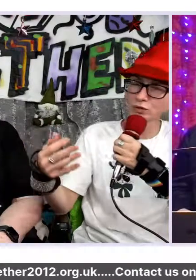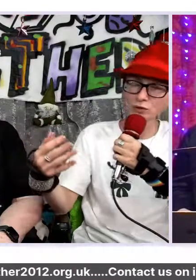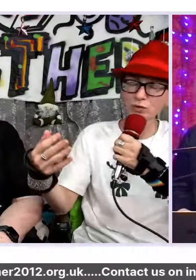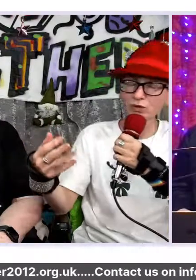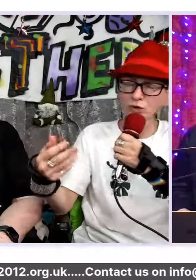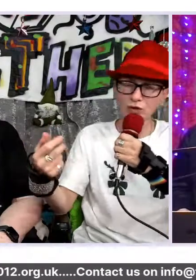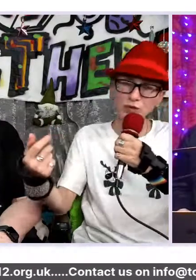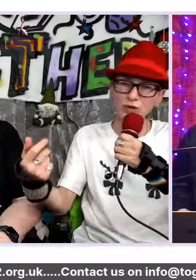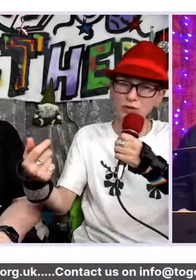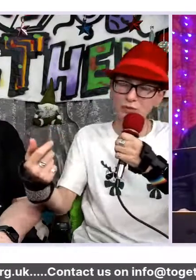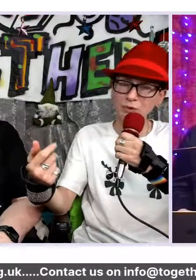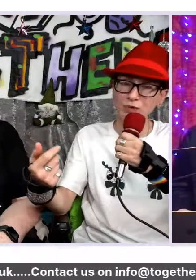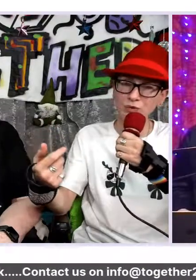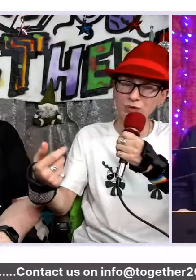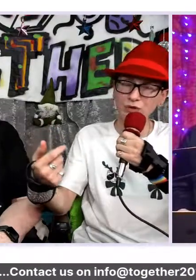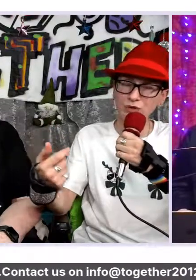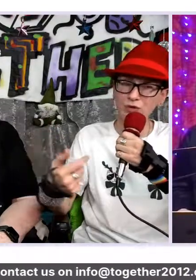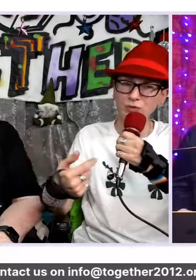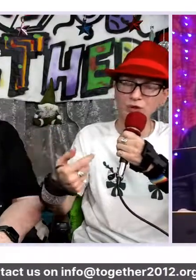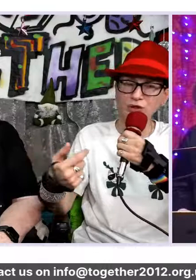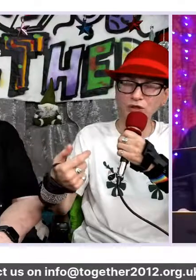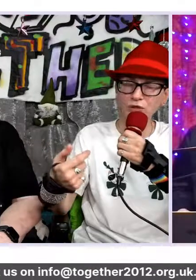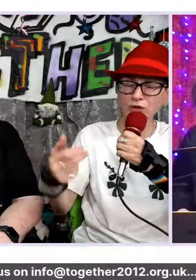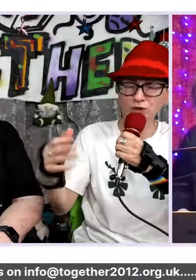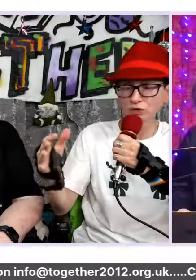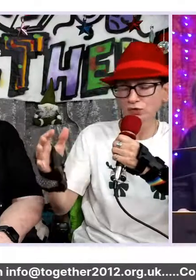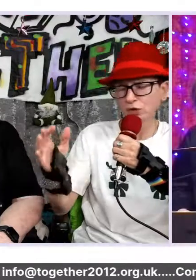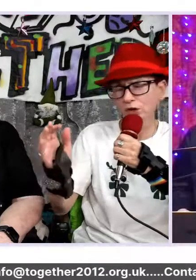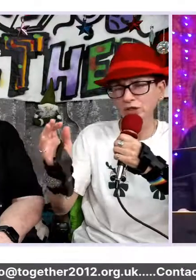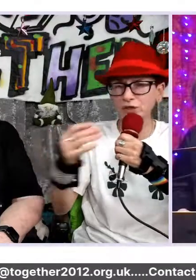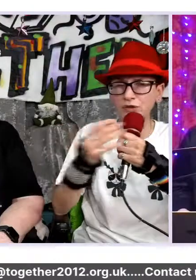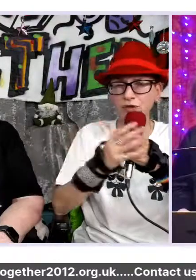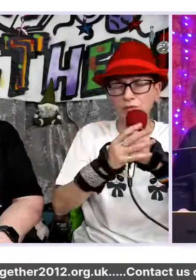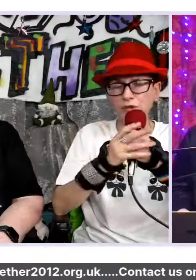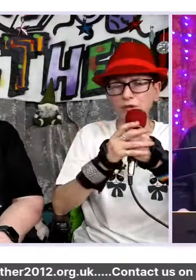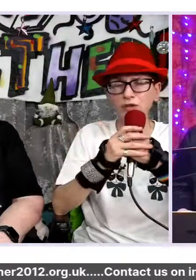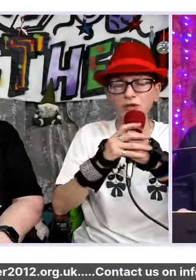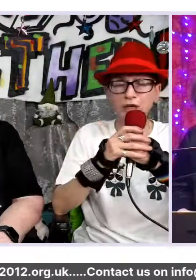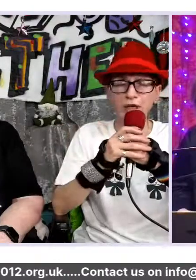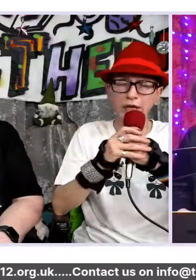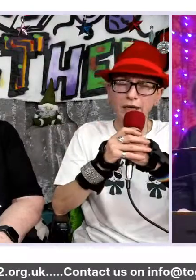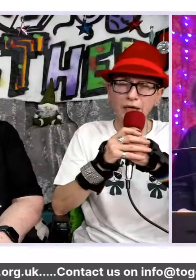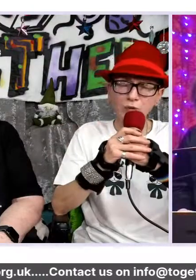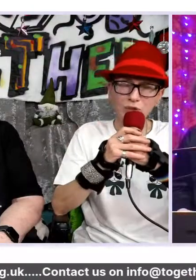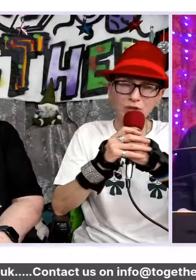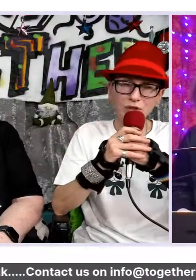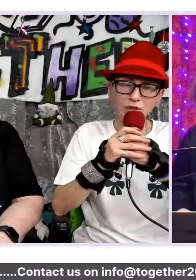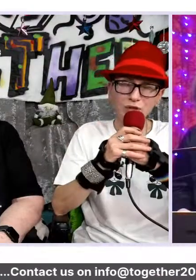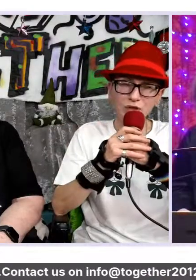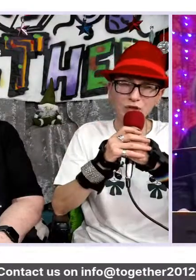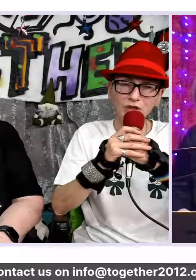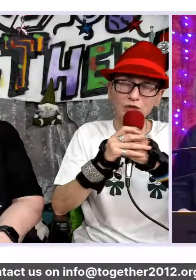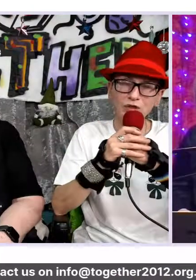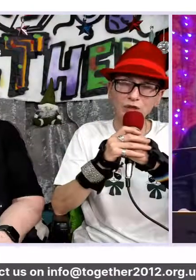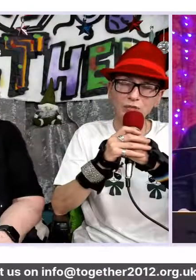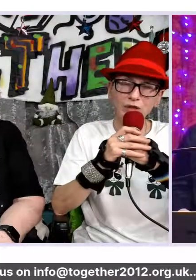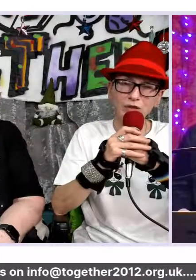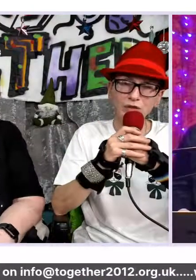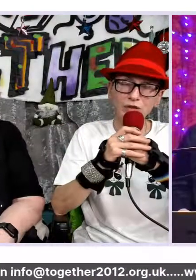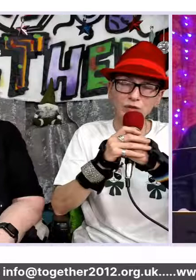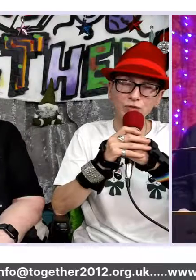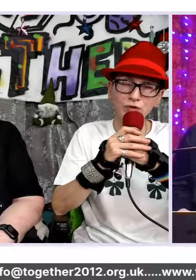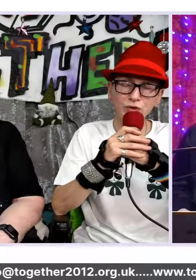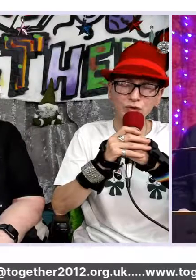in terms of not just visually impaired audiences, but encourage, sort of heightening the experience? And what was the other thing she had that she'd